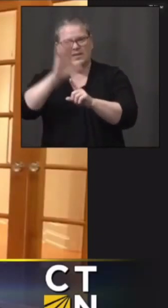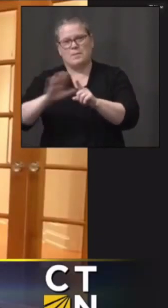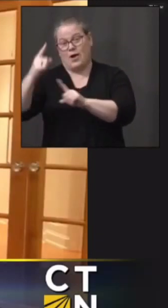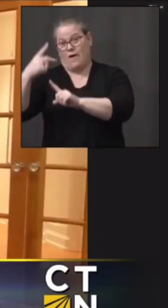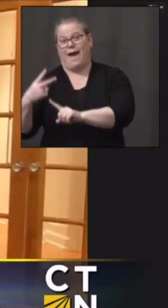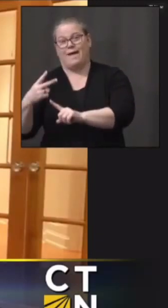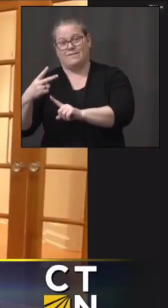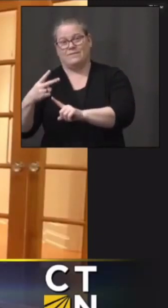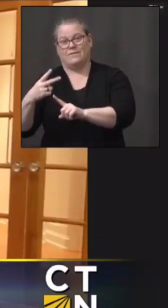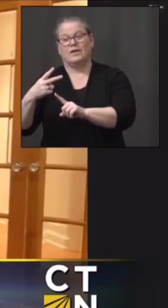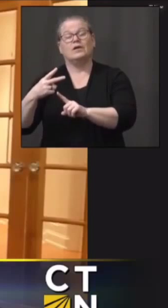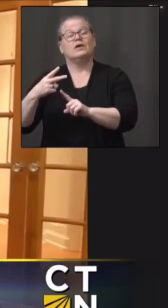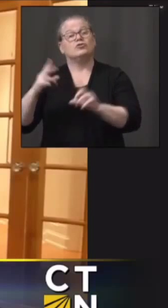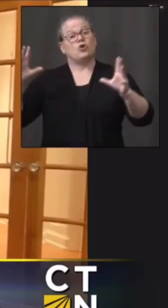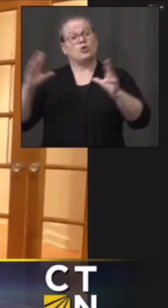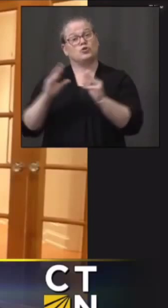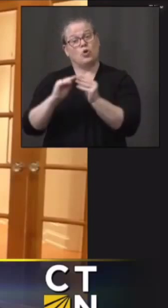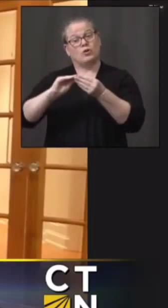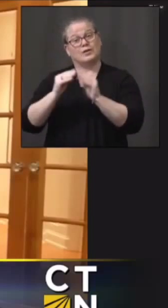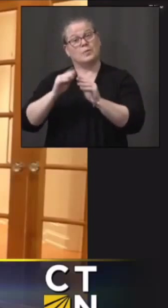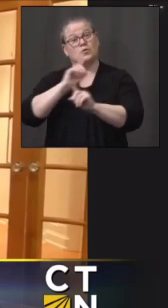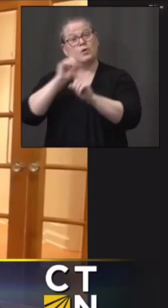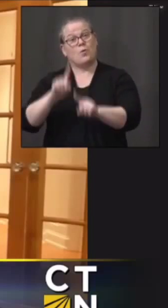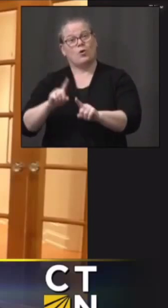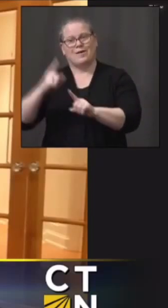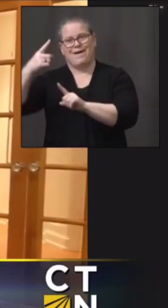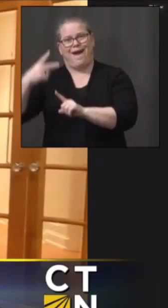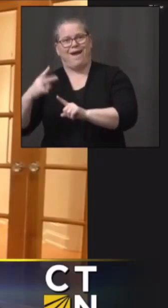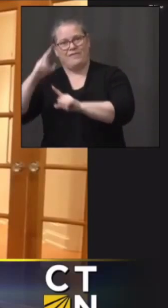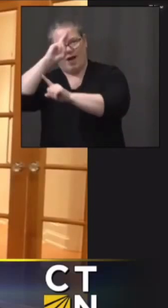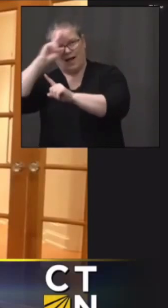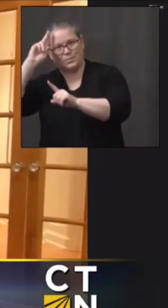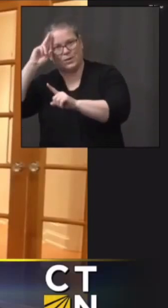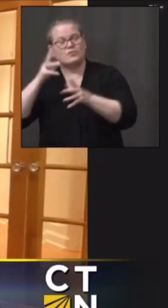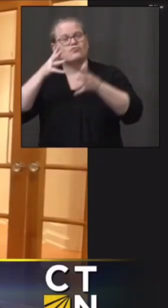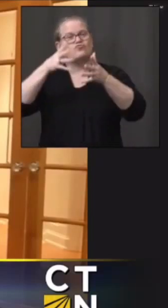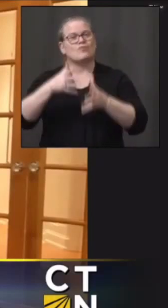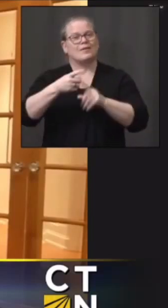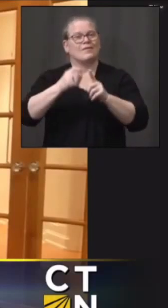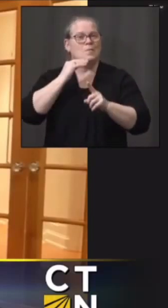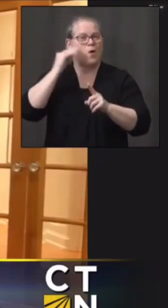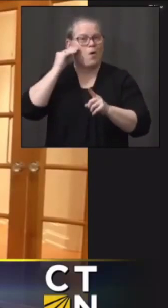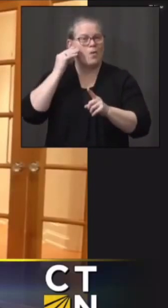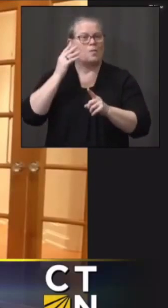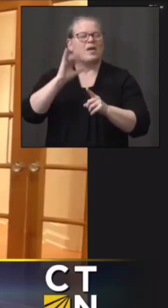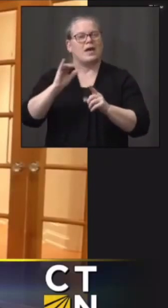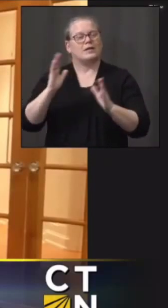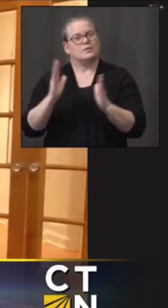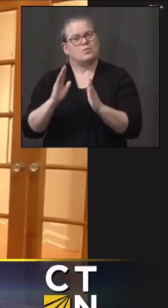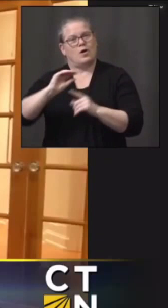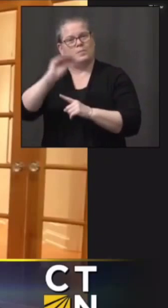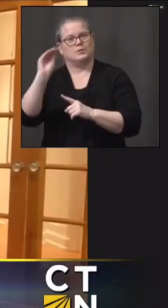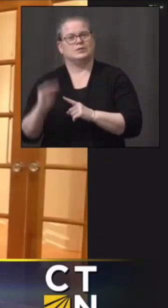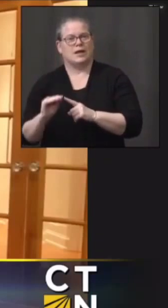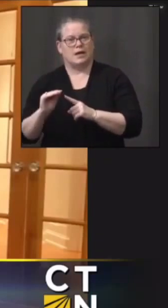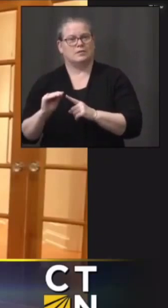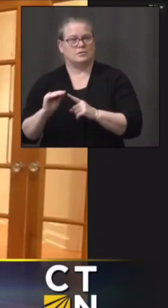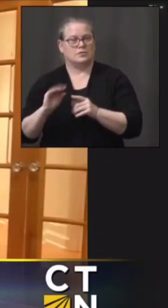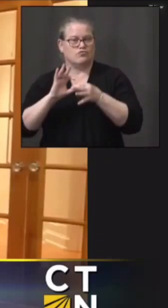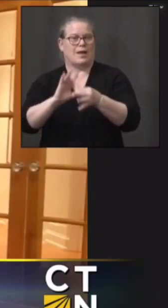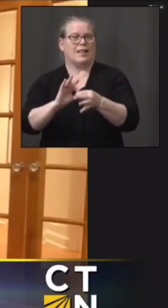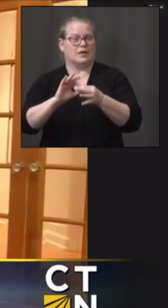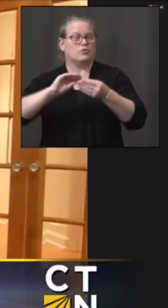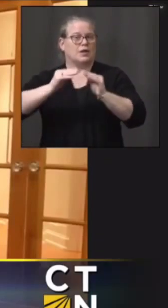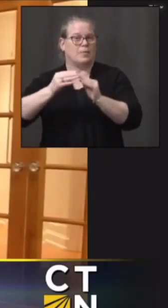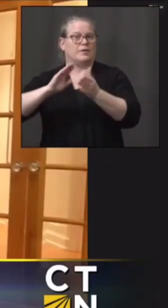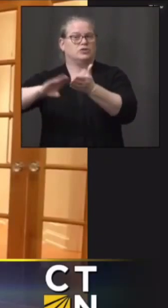that's reported. And then that is usually a small portion of the relative to the number of healthy discharges that occur on a given day